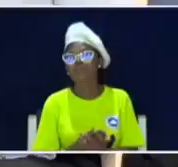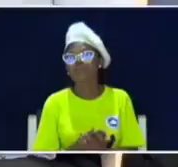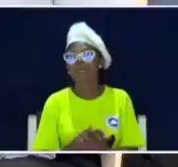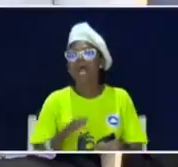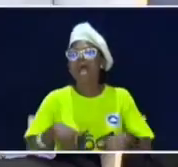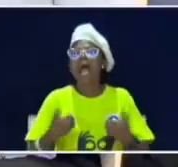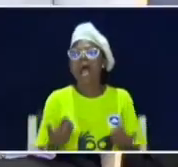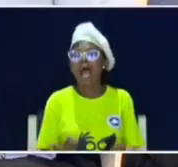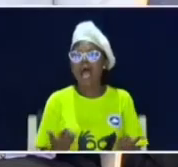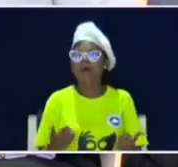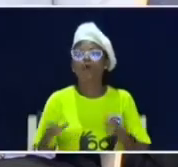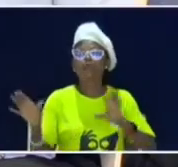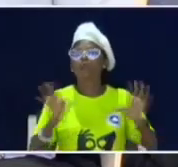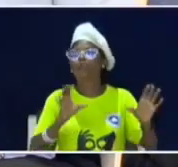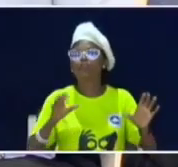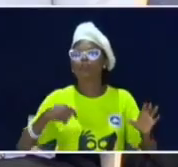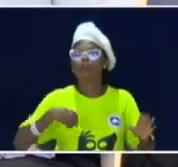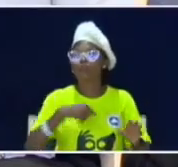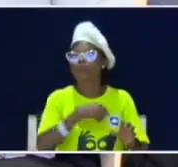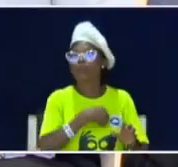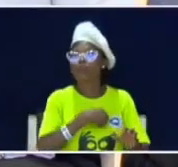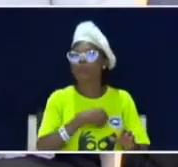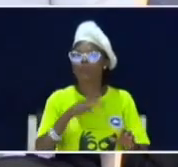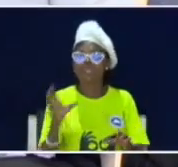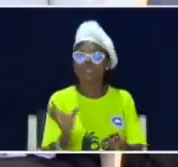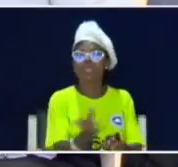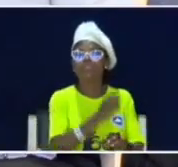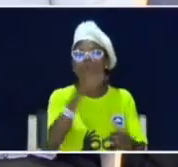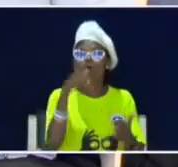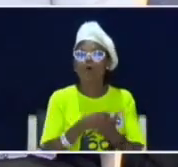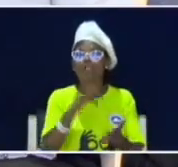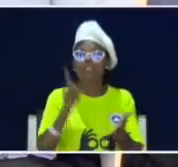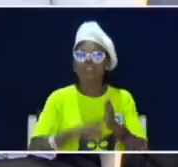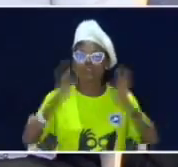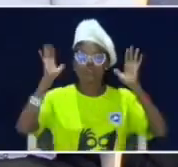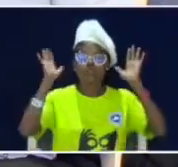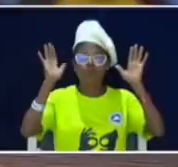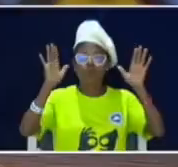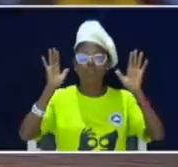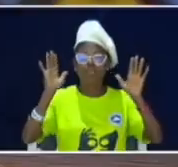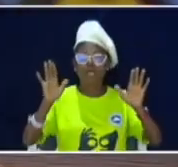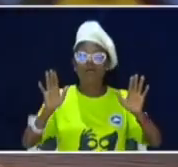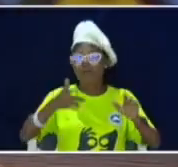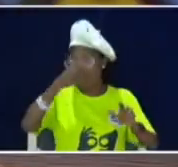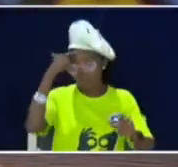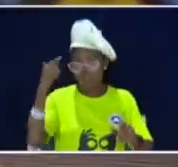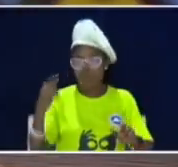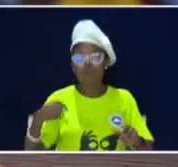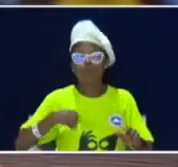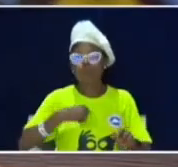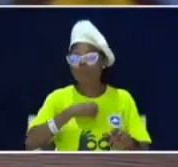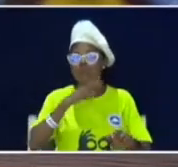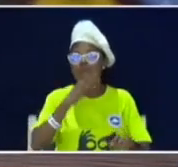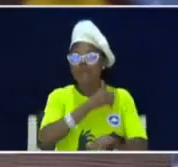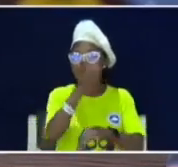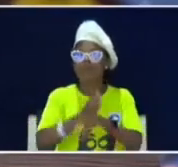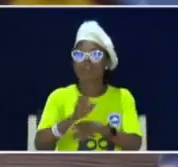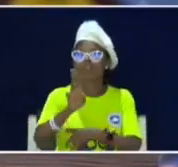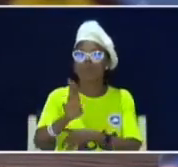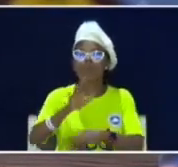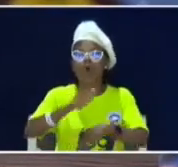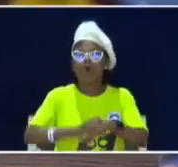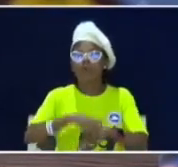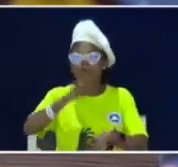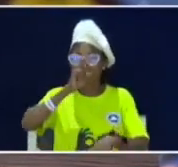How do we explain all of these wonders? It's because we are mounting up on the